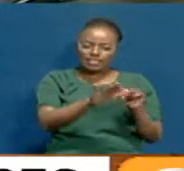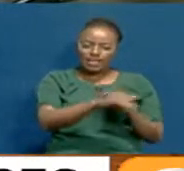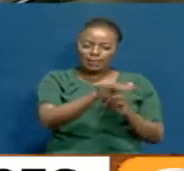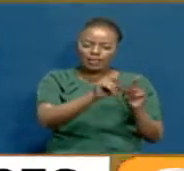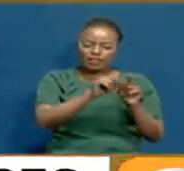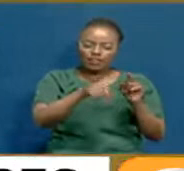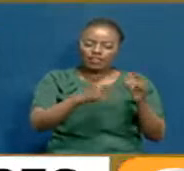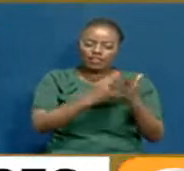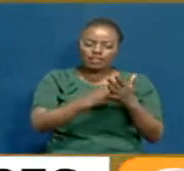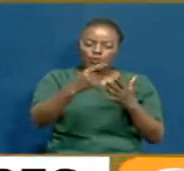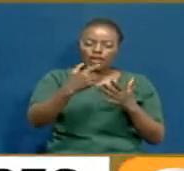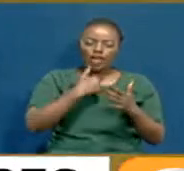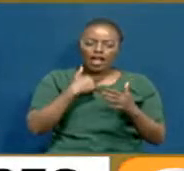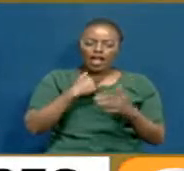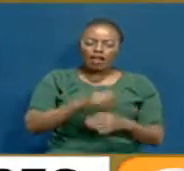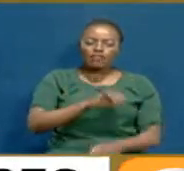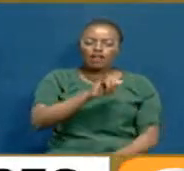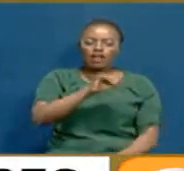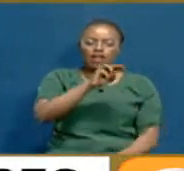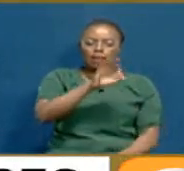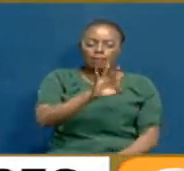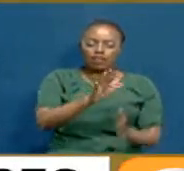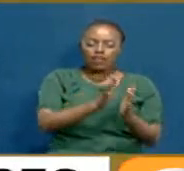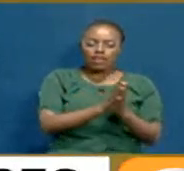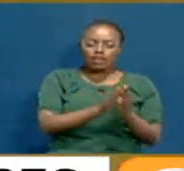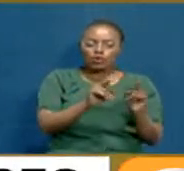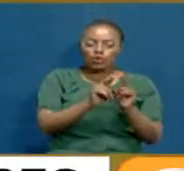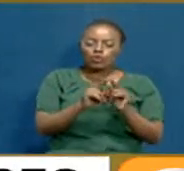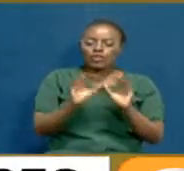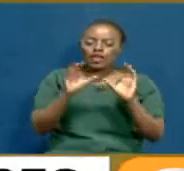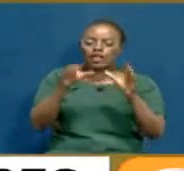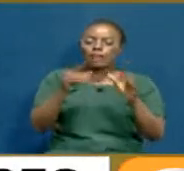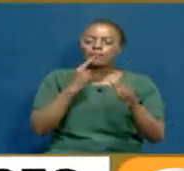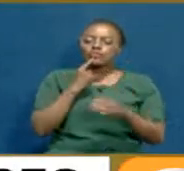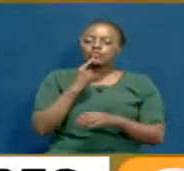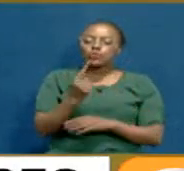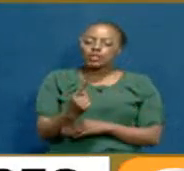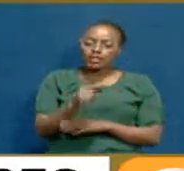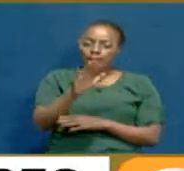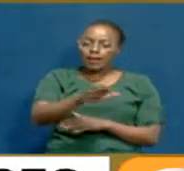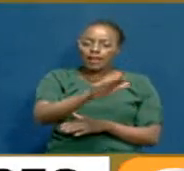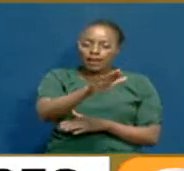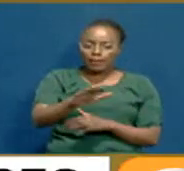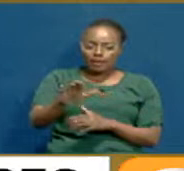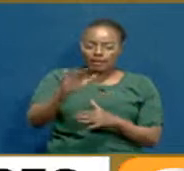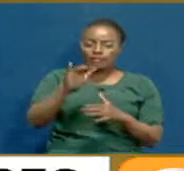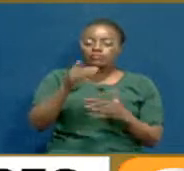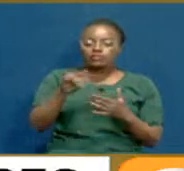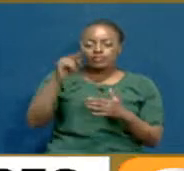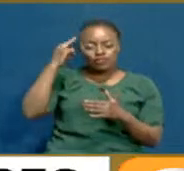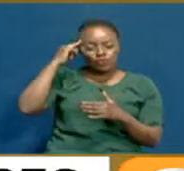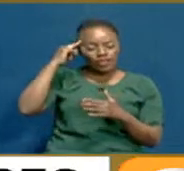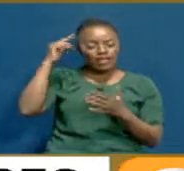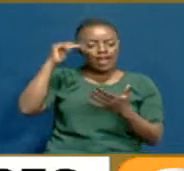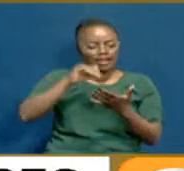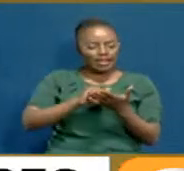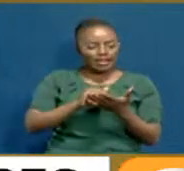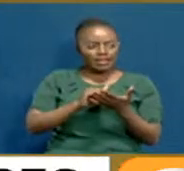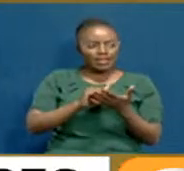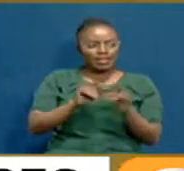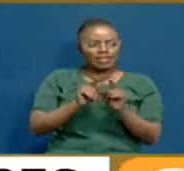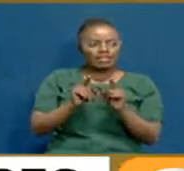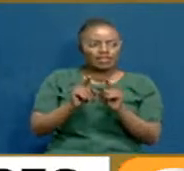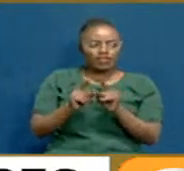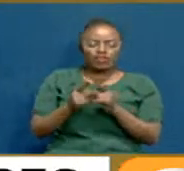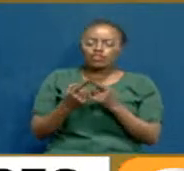the parliament this week, IMF and World Bank and the Paris Club actually told Parliament to rethink throwing out